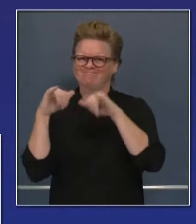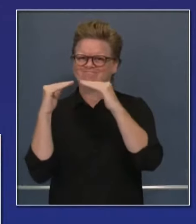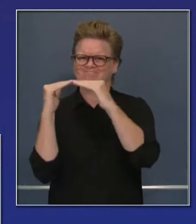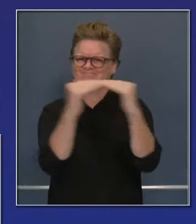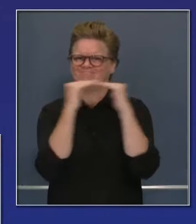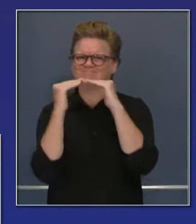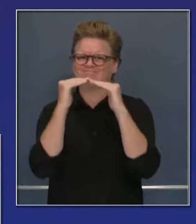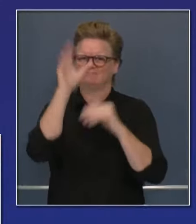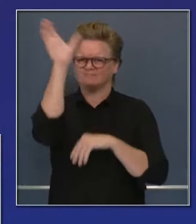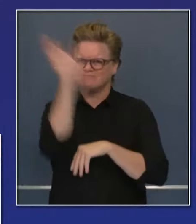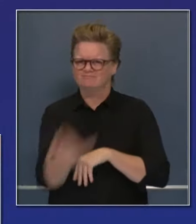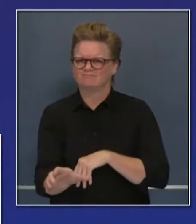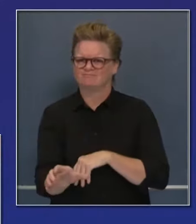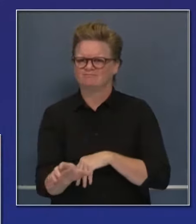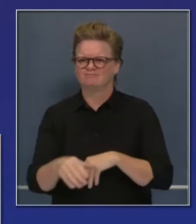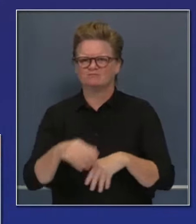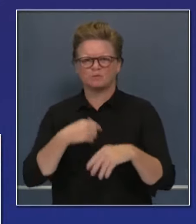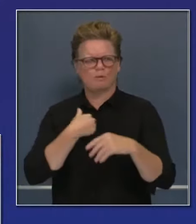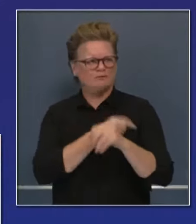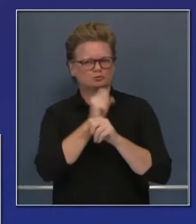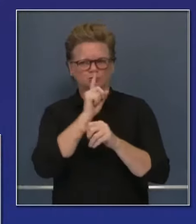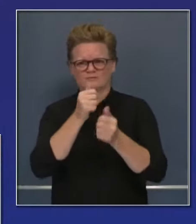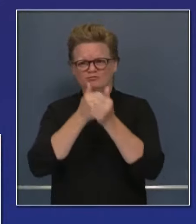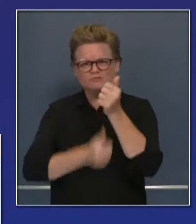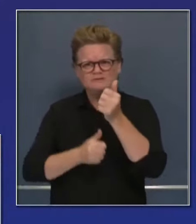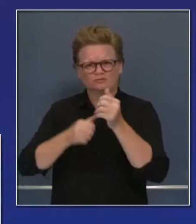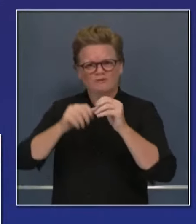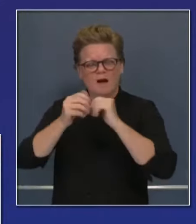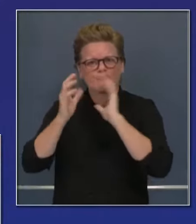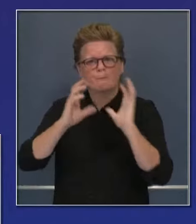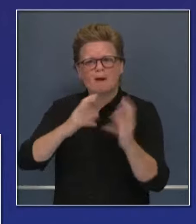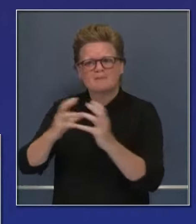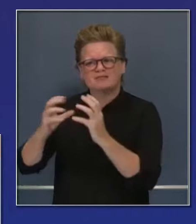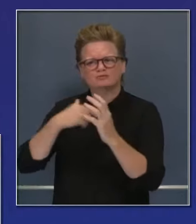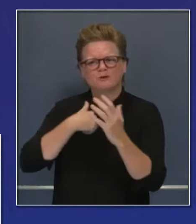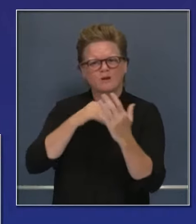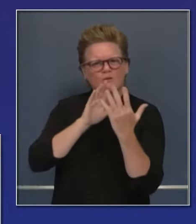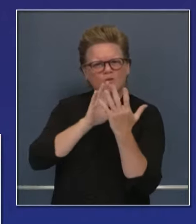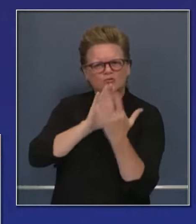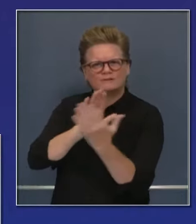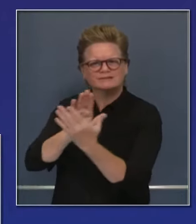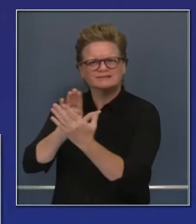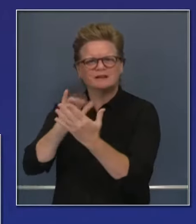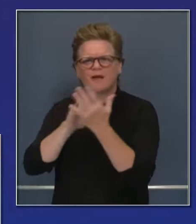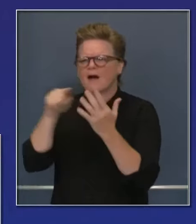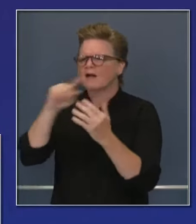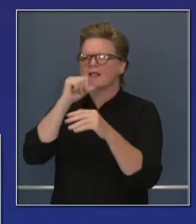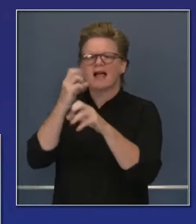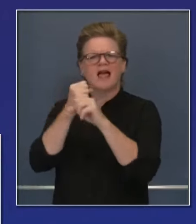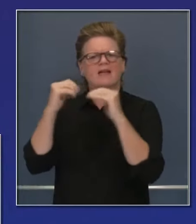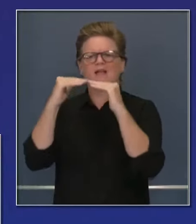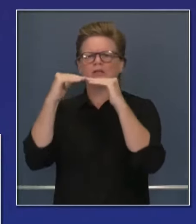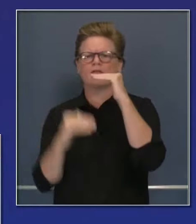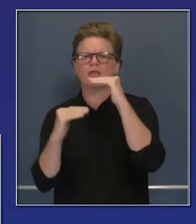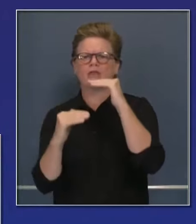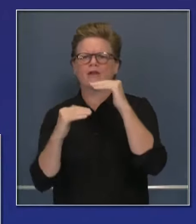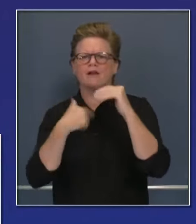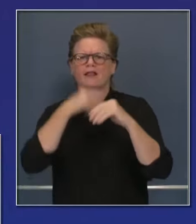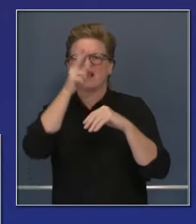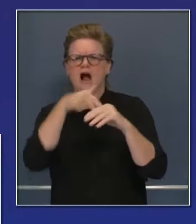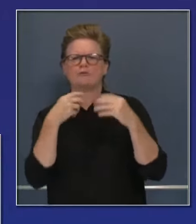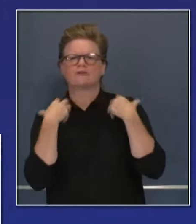the disproportionate impact on certain populations of COVID and to ensure that we all move forward together. So with that,